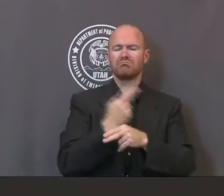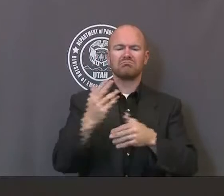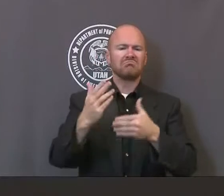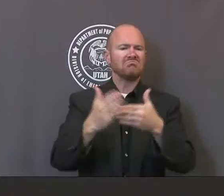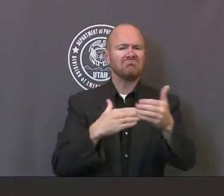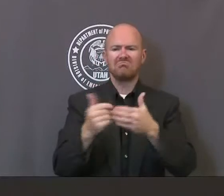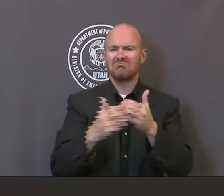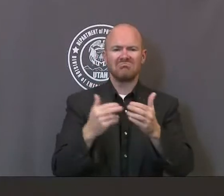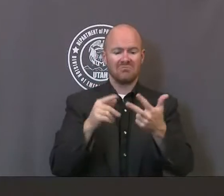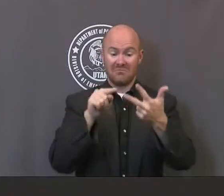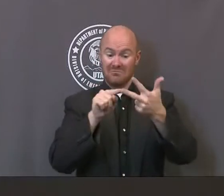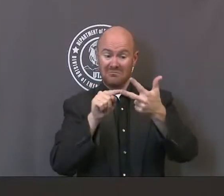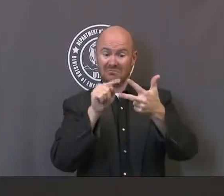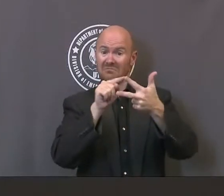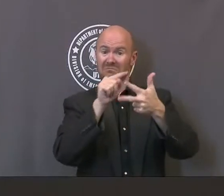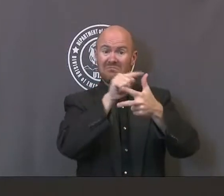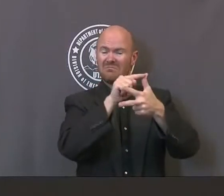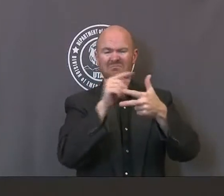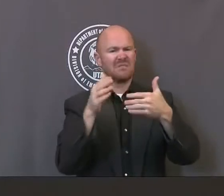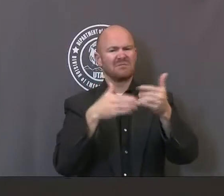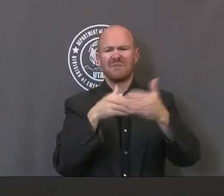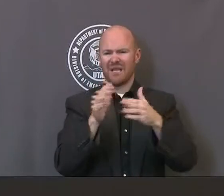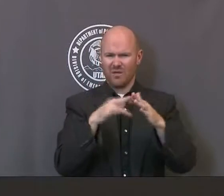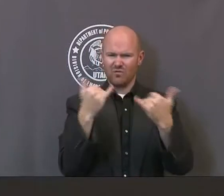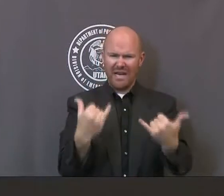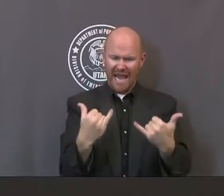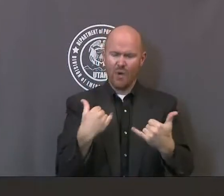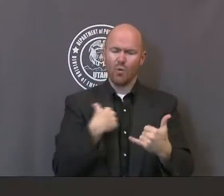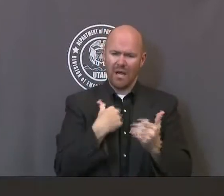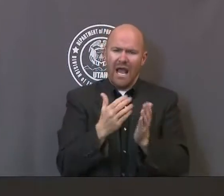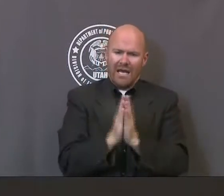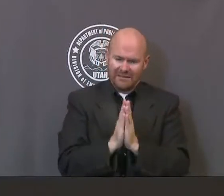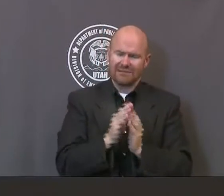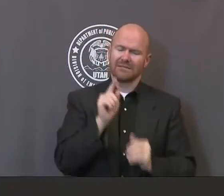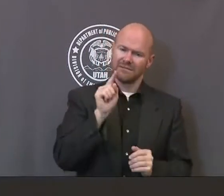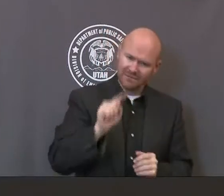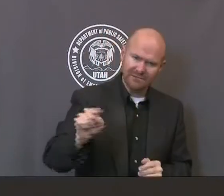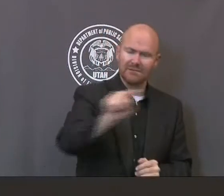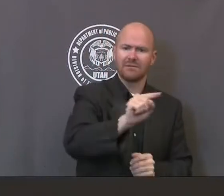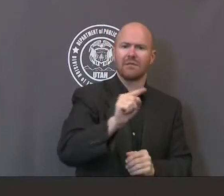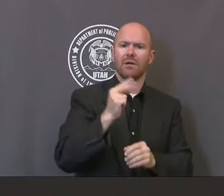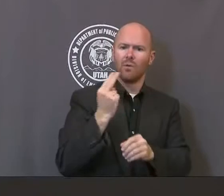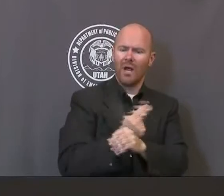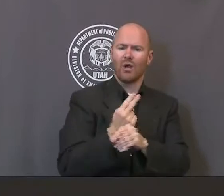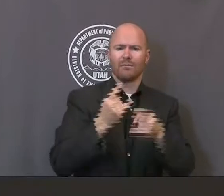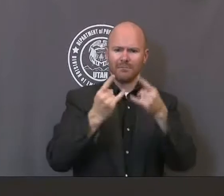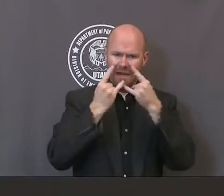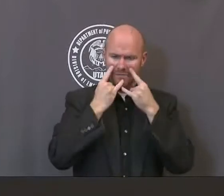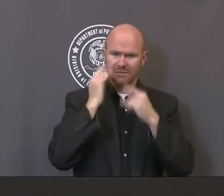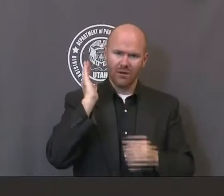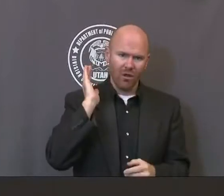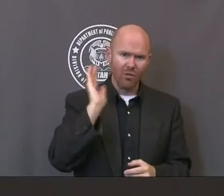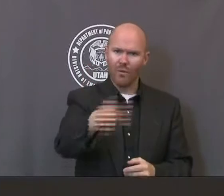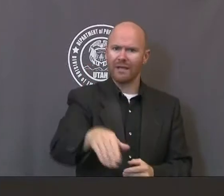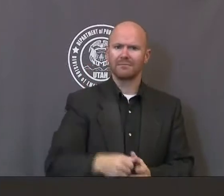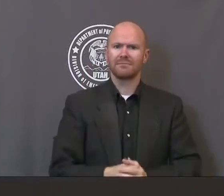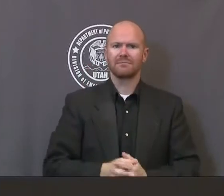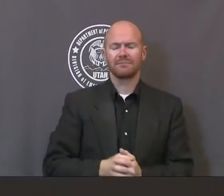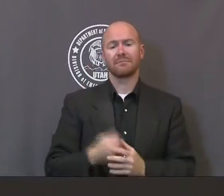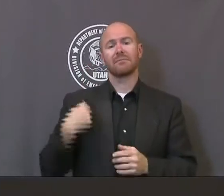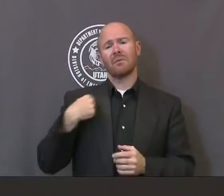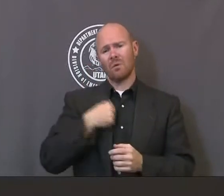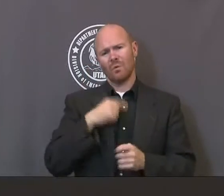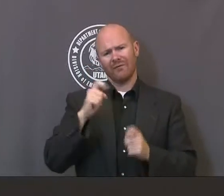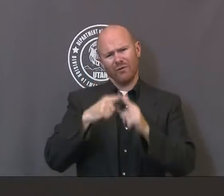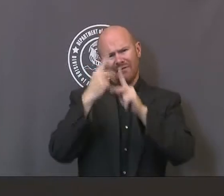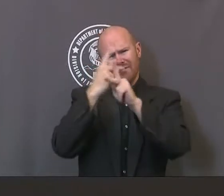in your area. At this particular stage in the virus, we are trying to work through the life cycle of this virus, and